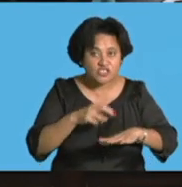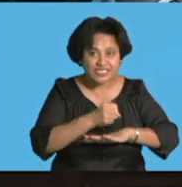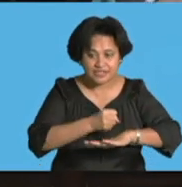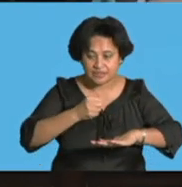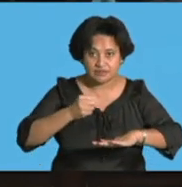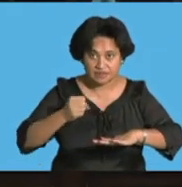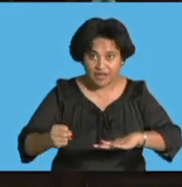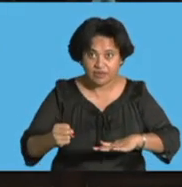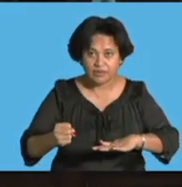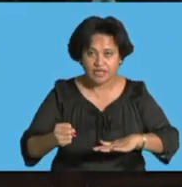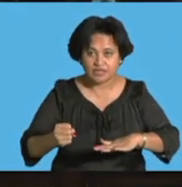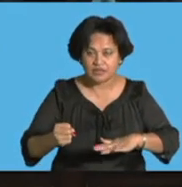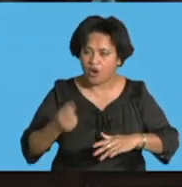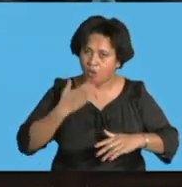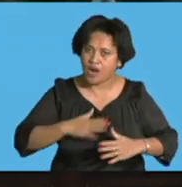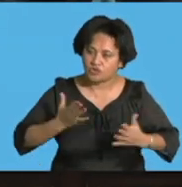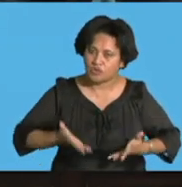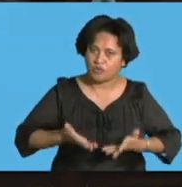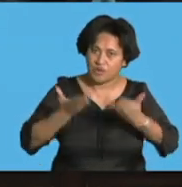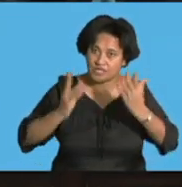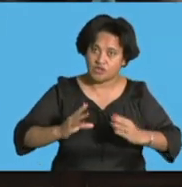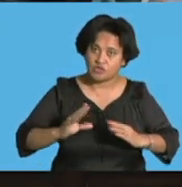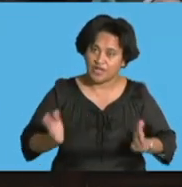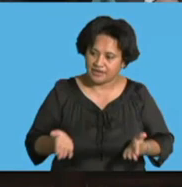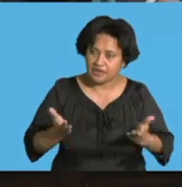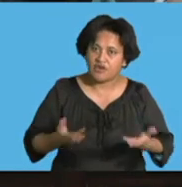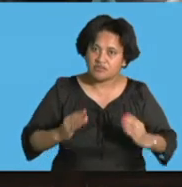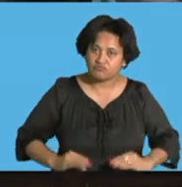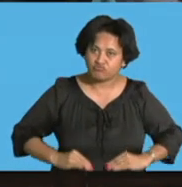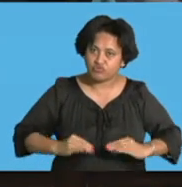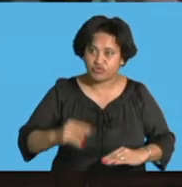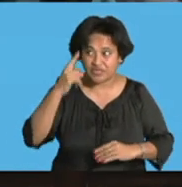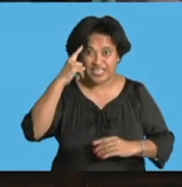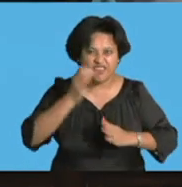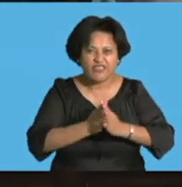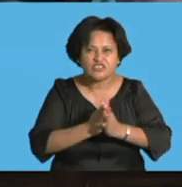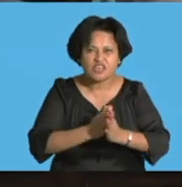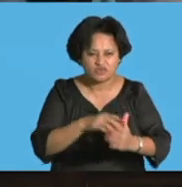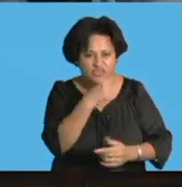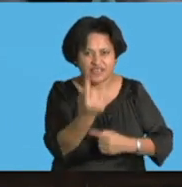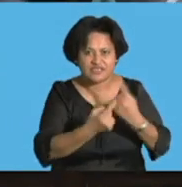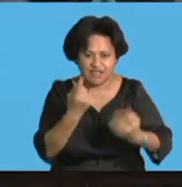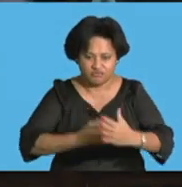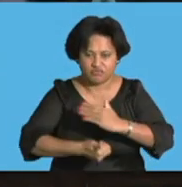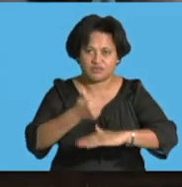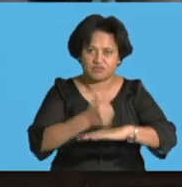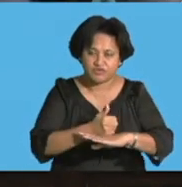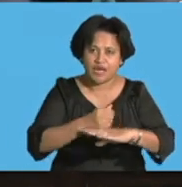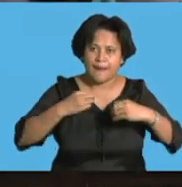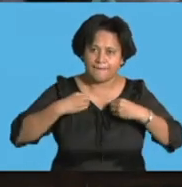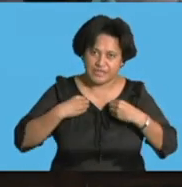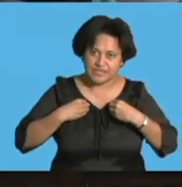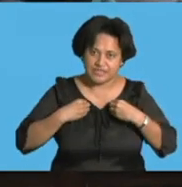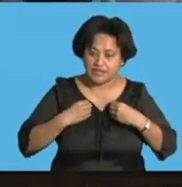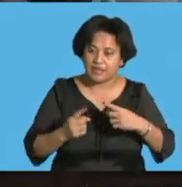that encourages investment, enhances innovation, and drives productivity and living